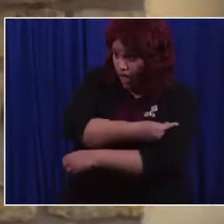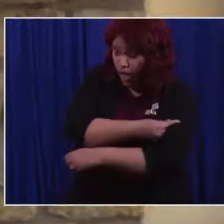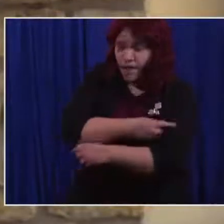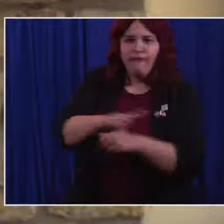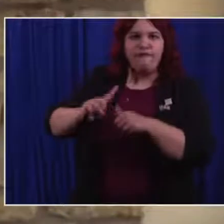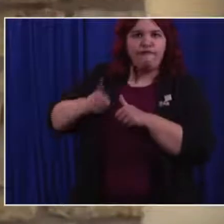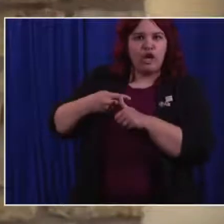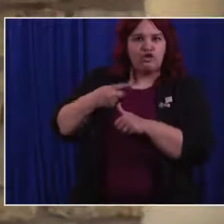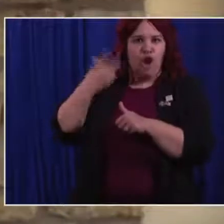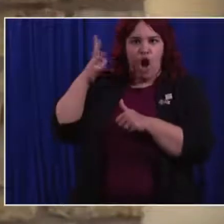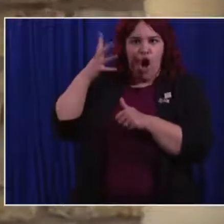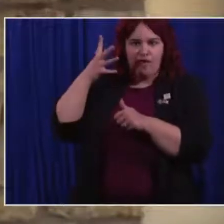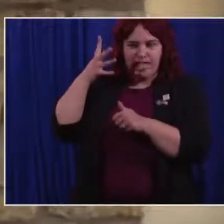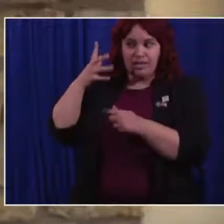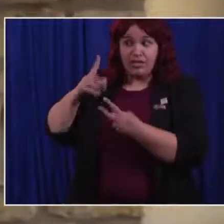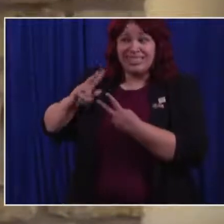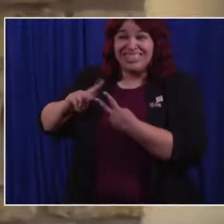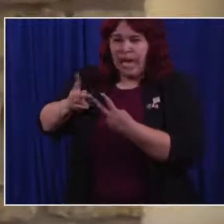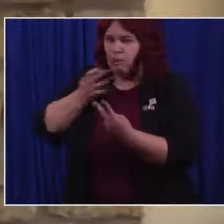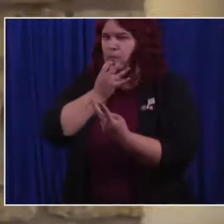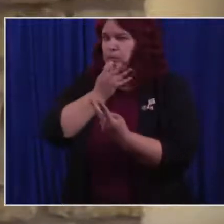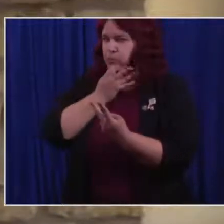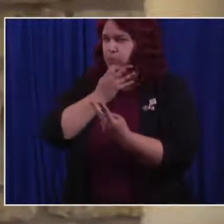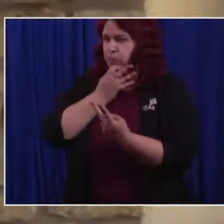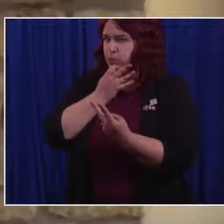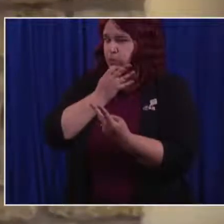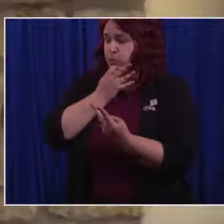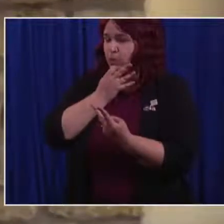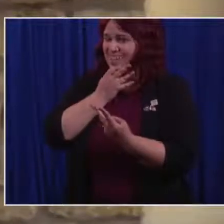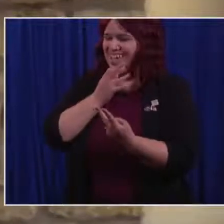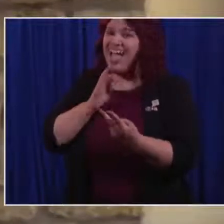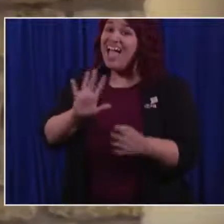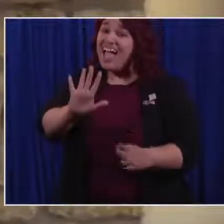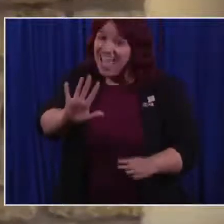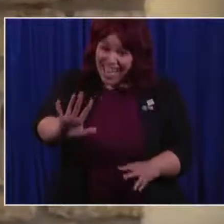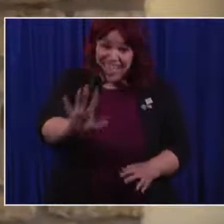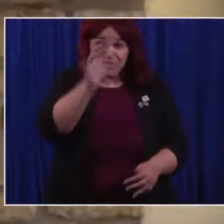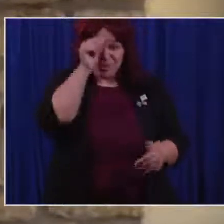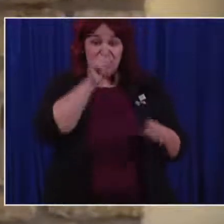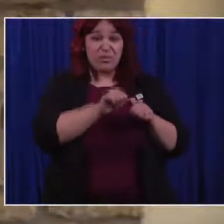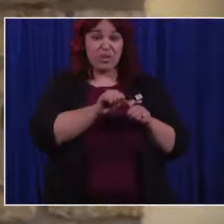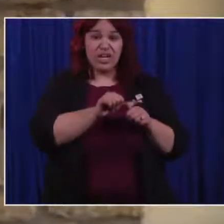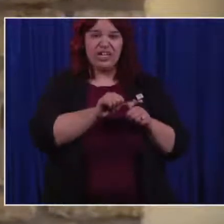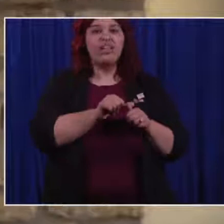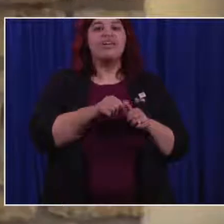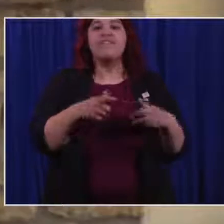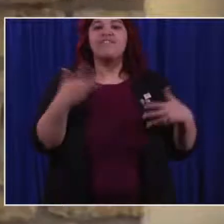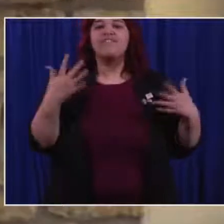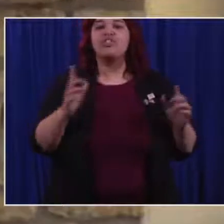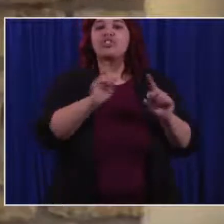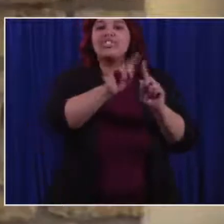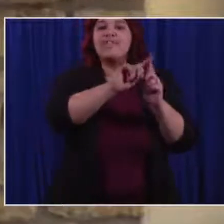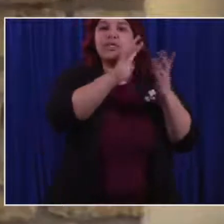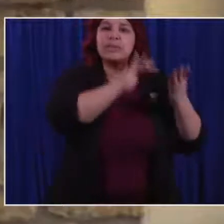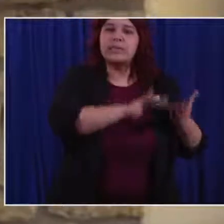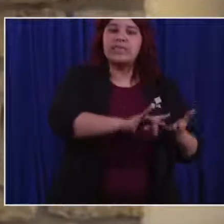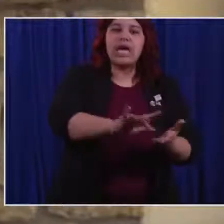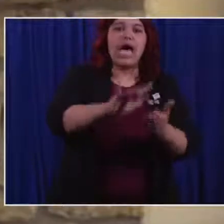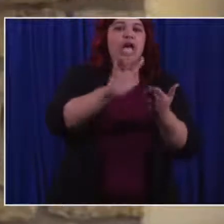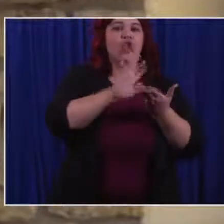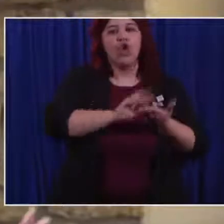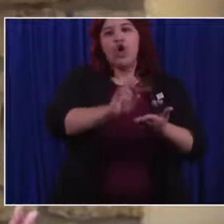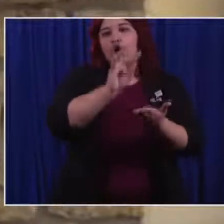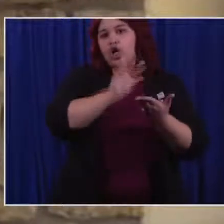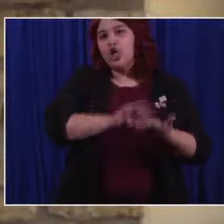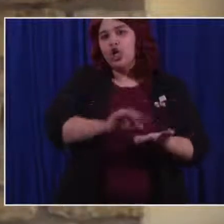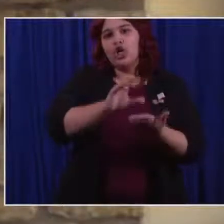second one. And we also know that we now know a lot more about the schools and what's been going on in schools. So we've had a lot of schools that have